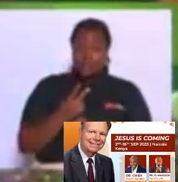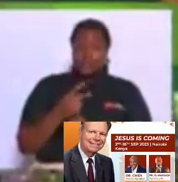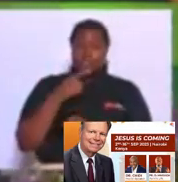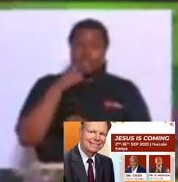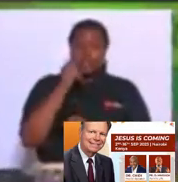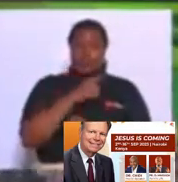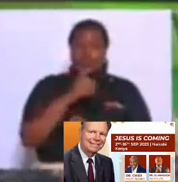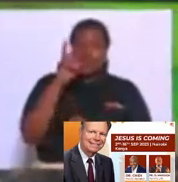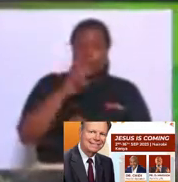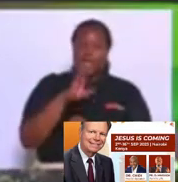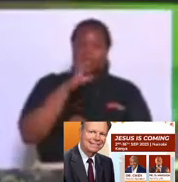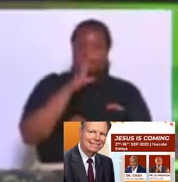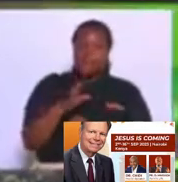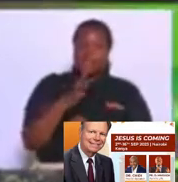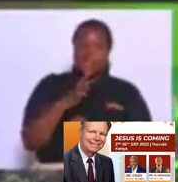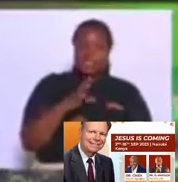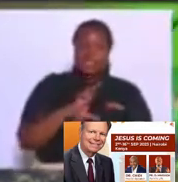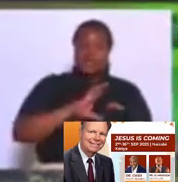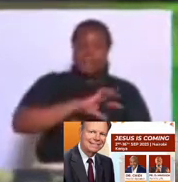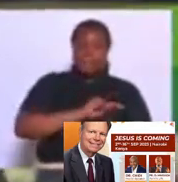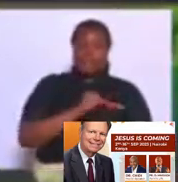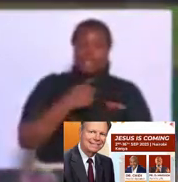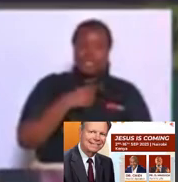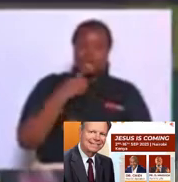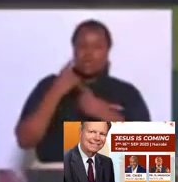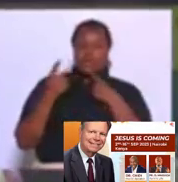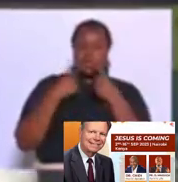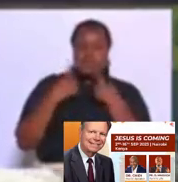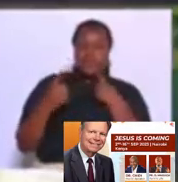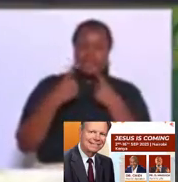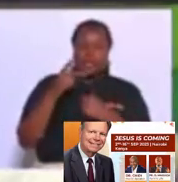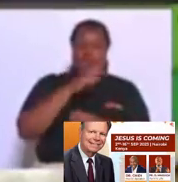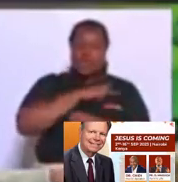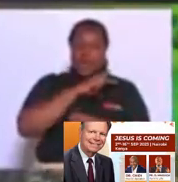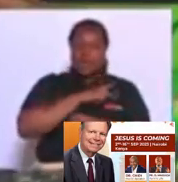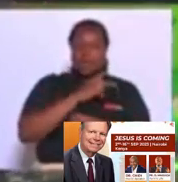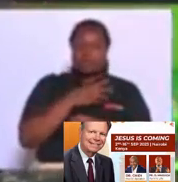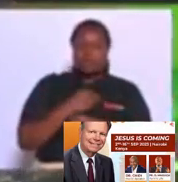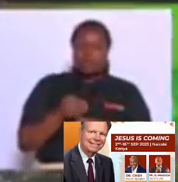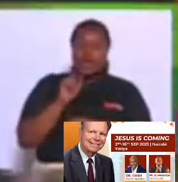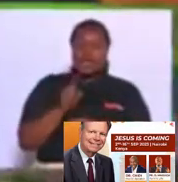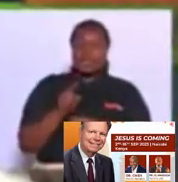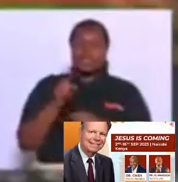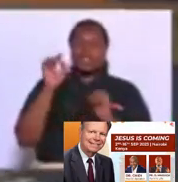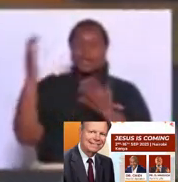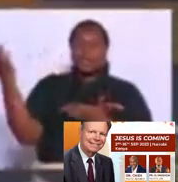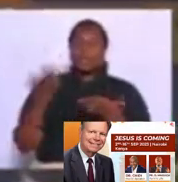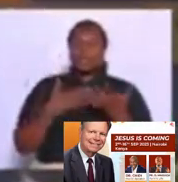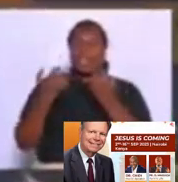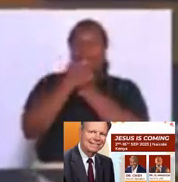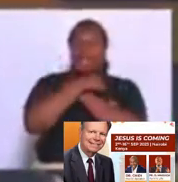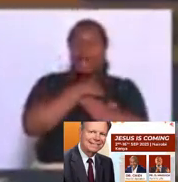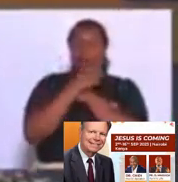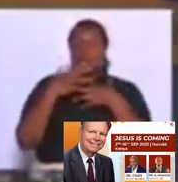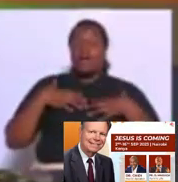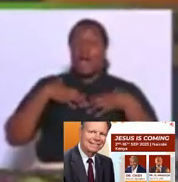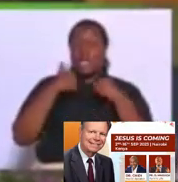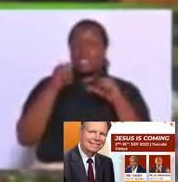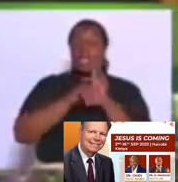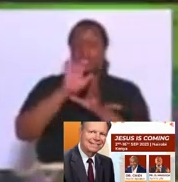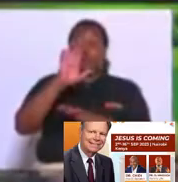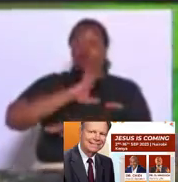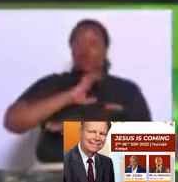so you must be patient and speak kindly to them. And that will bring love and healing to your own